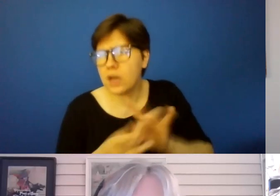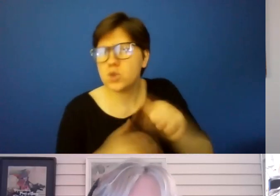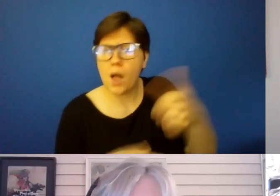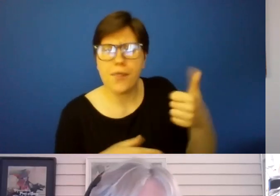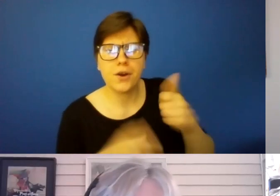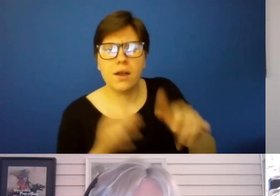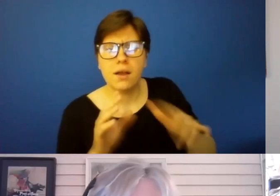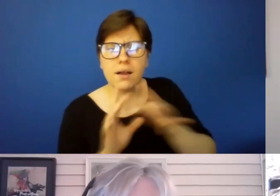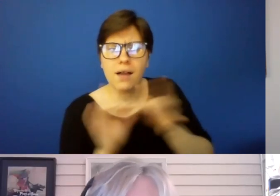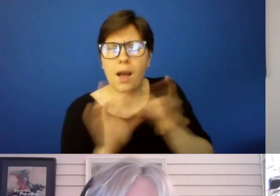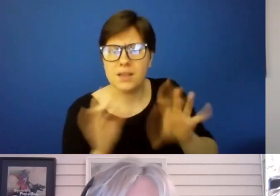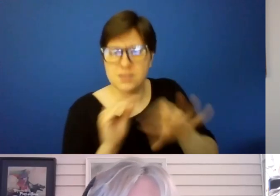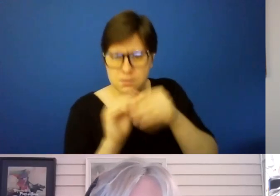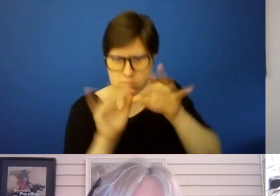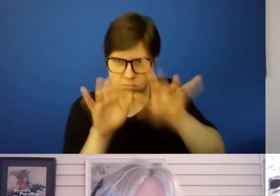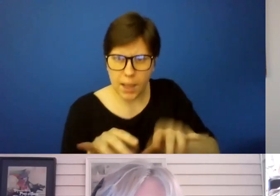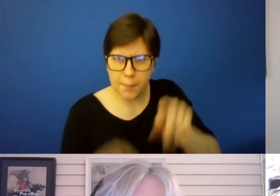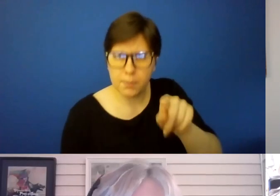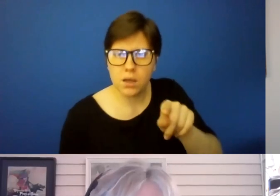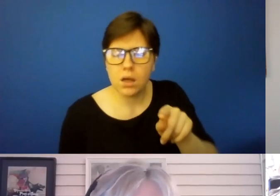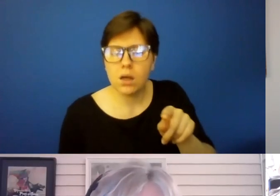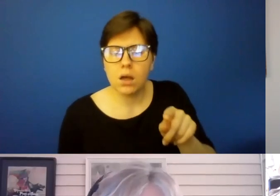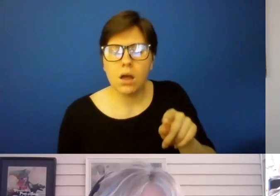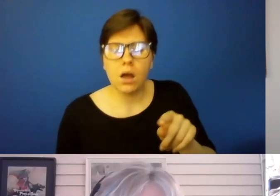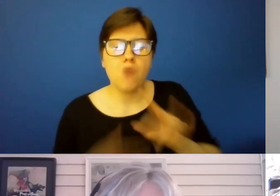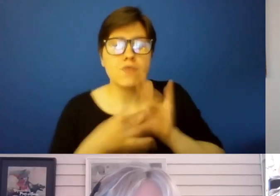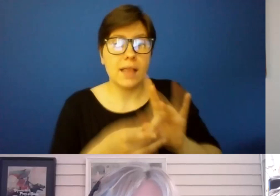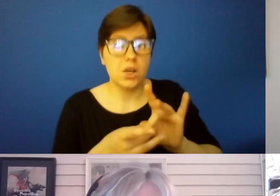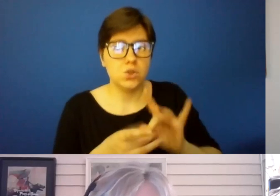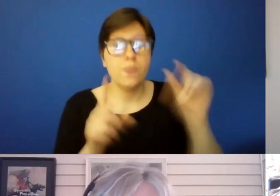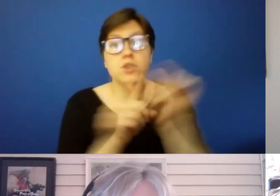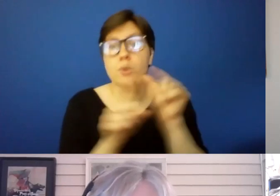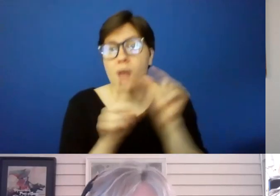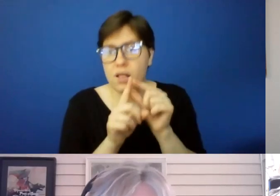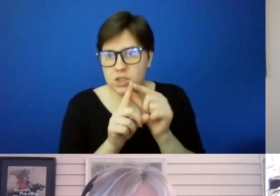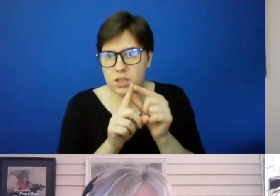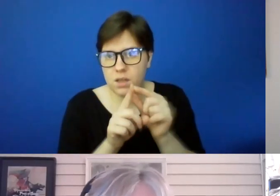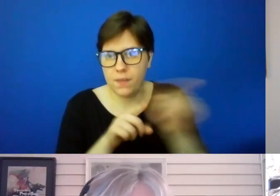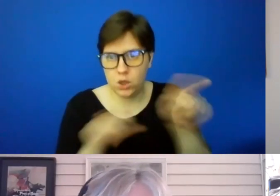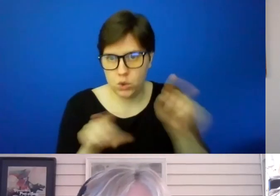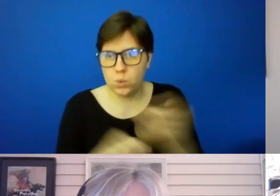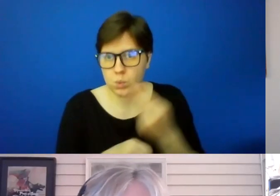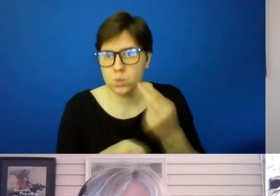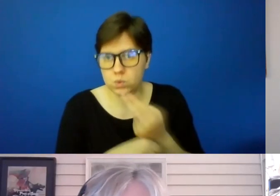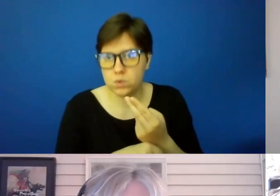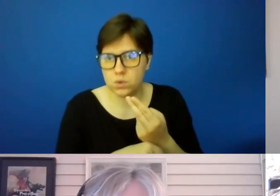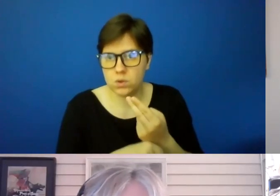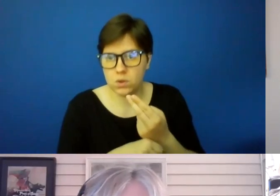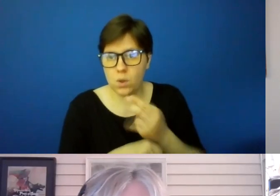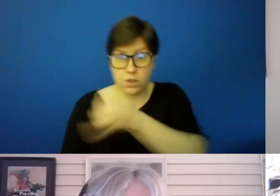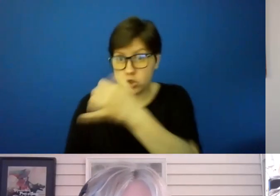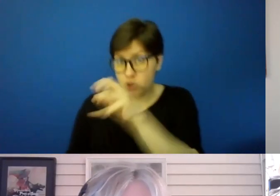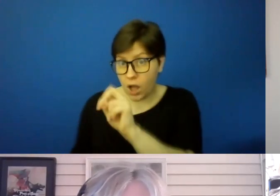in the chats and the question and answers, which is about the terminology that both of you use. With John,